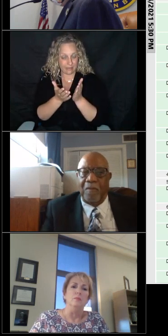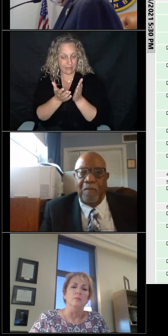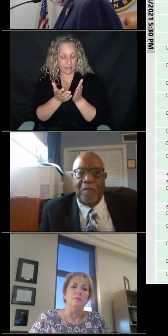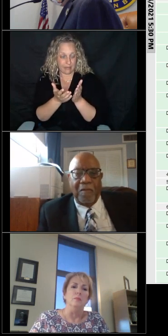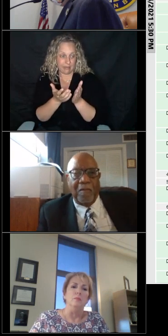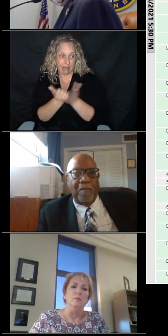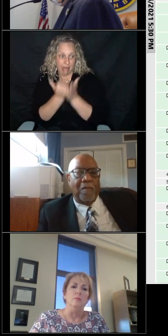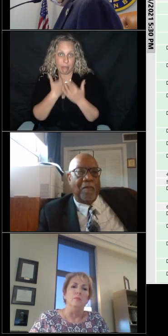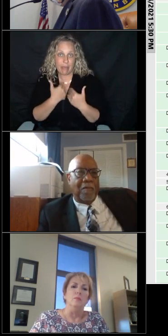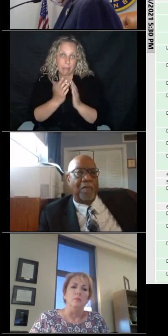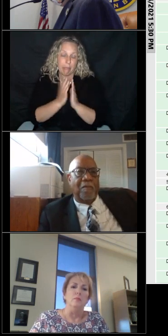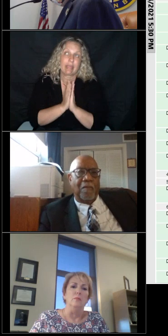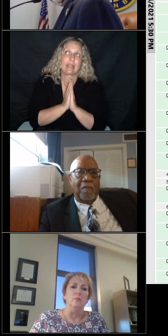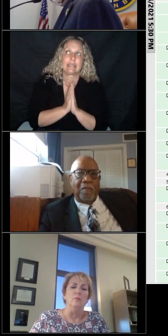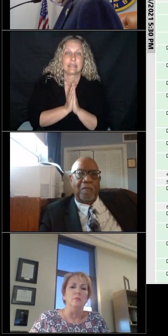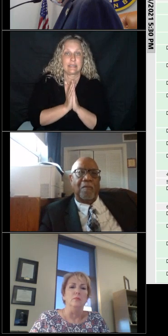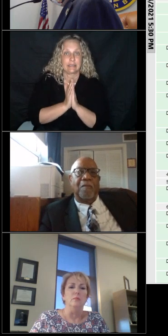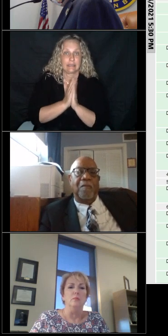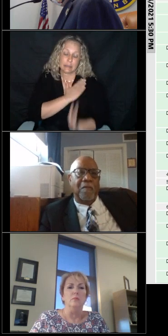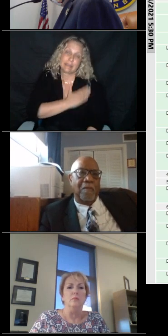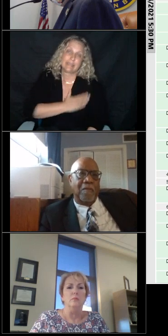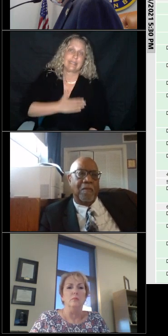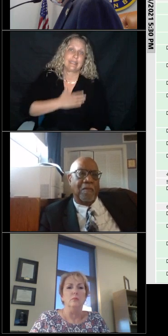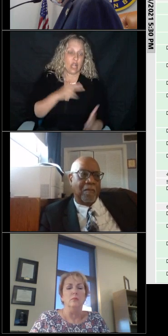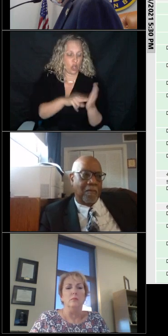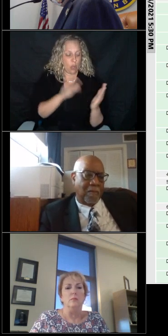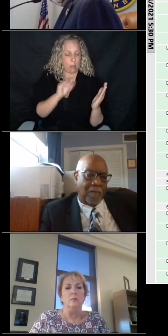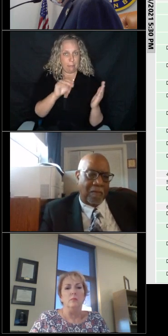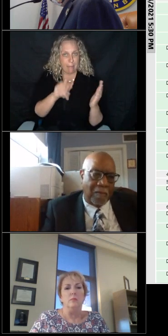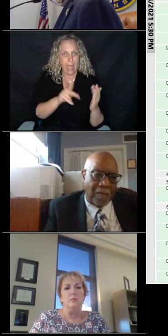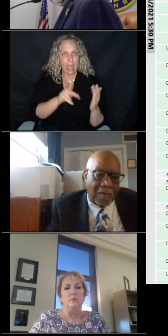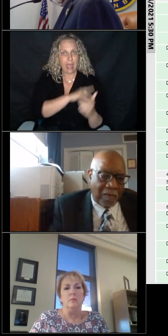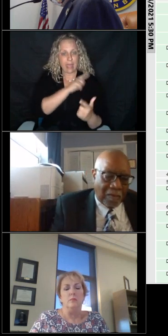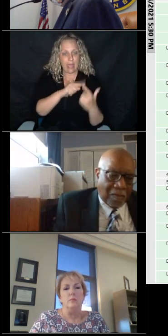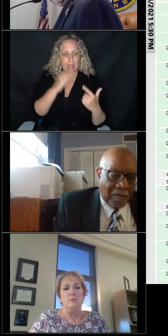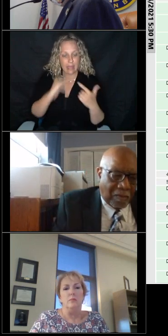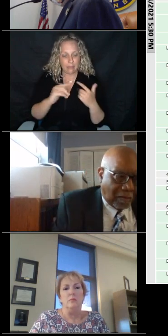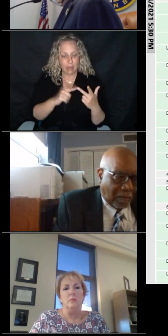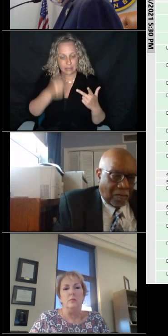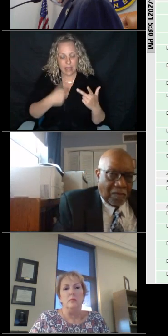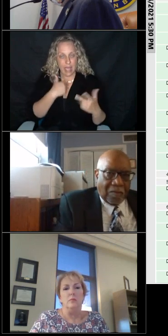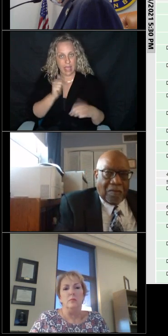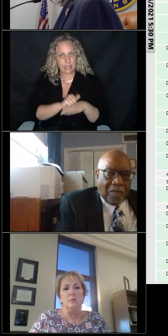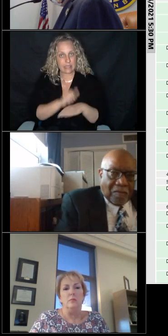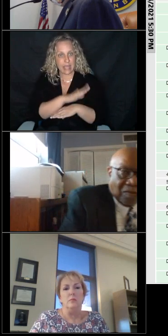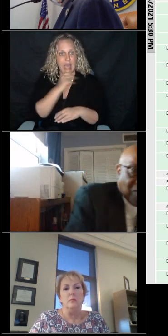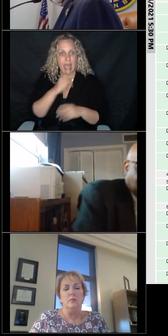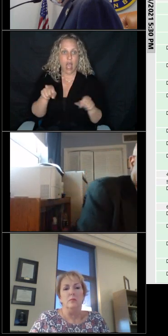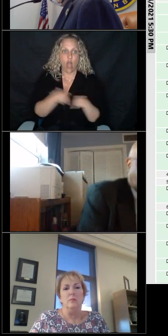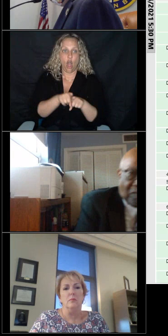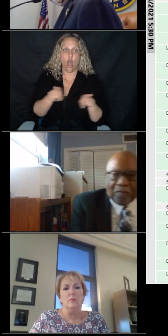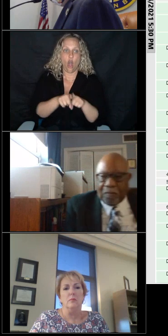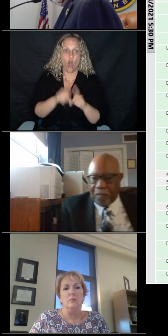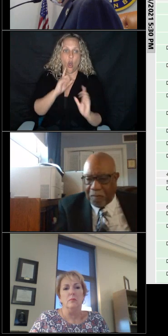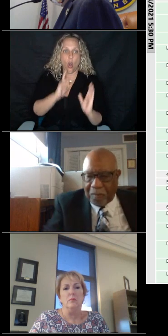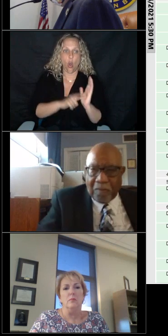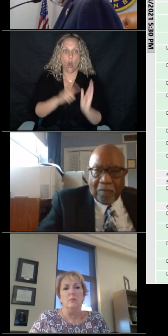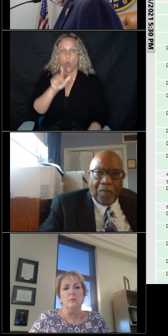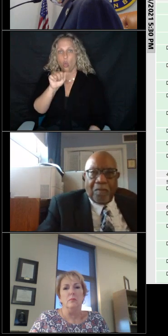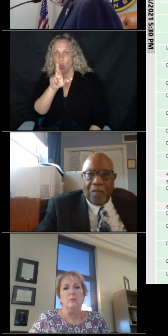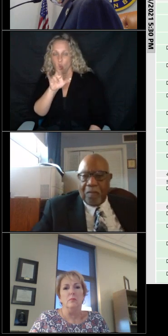And can they please look at the bank records, emails, and texts that I sent? And I also noticed that